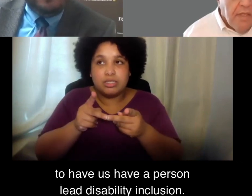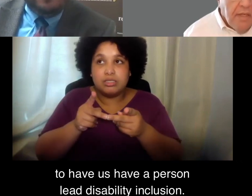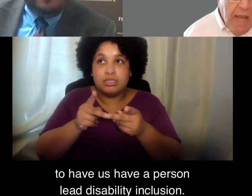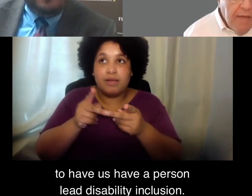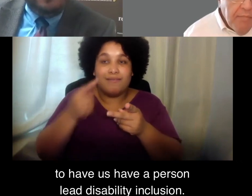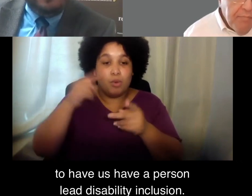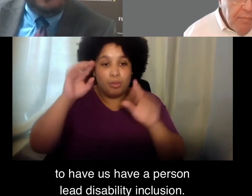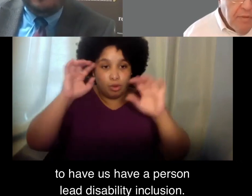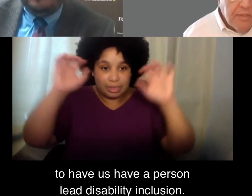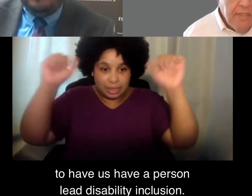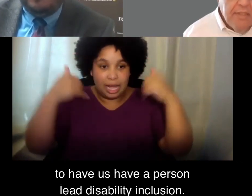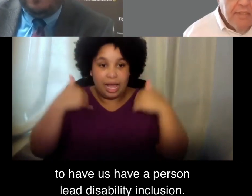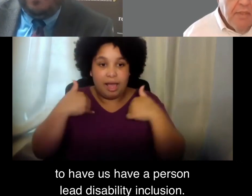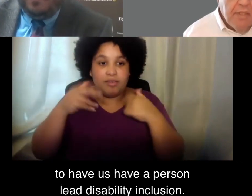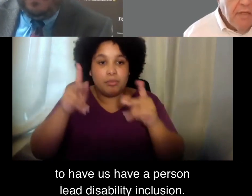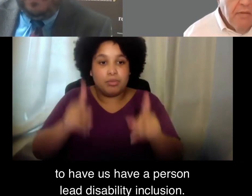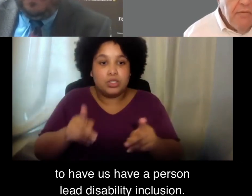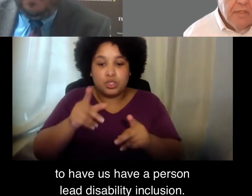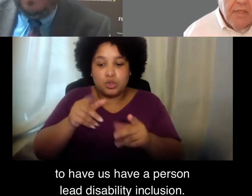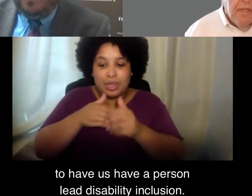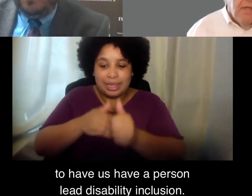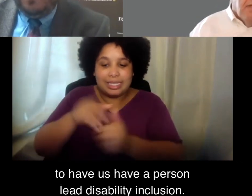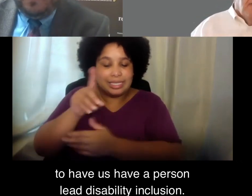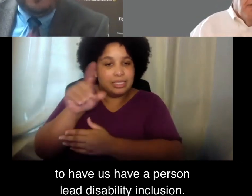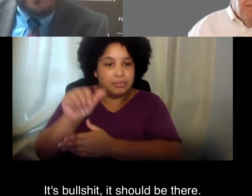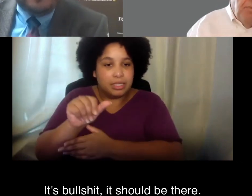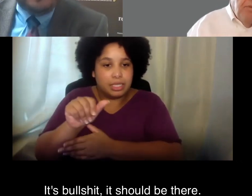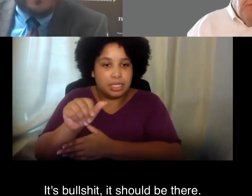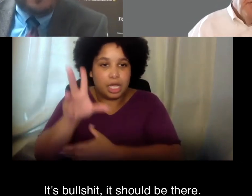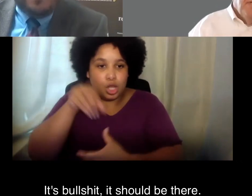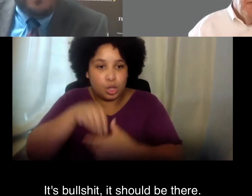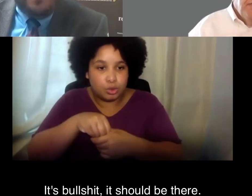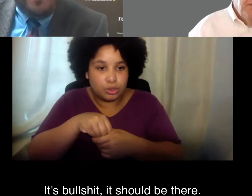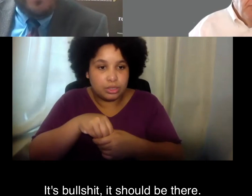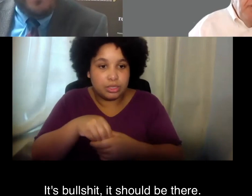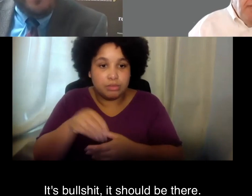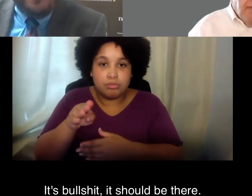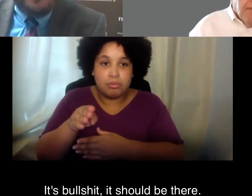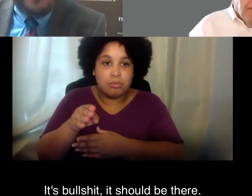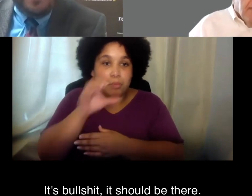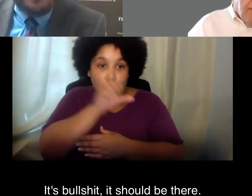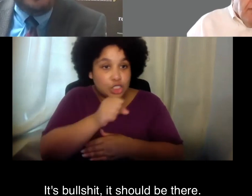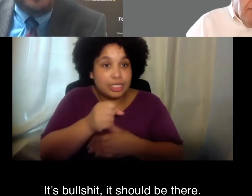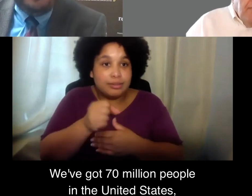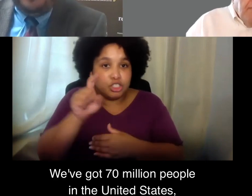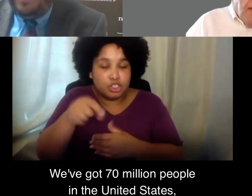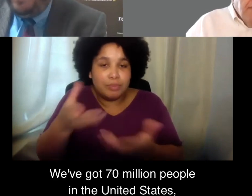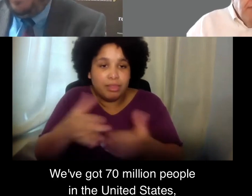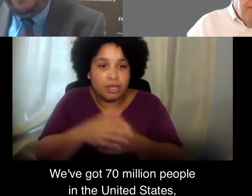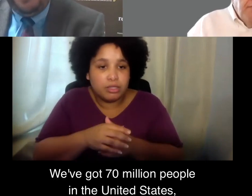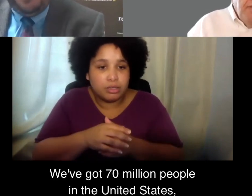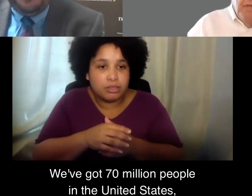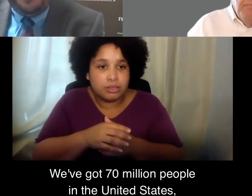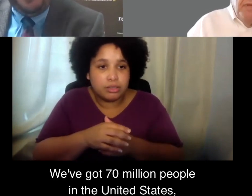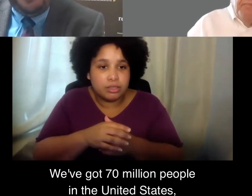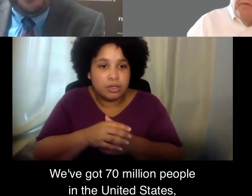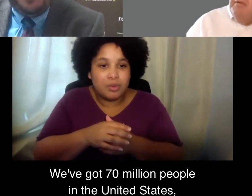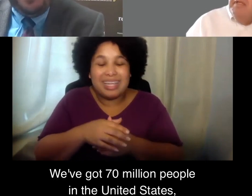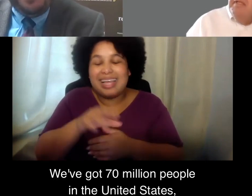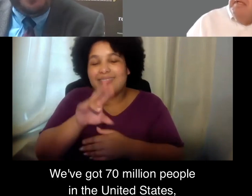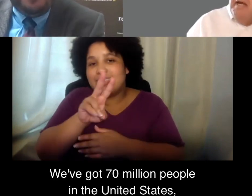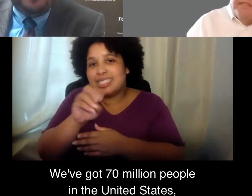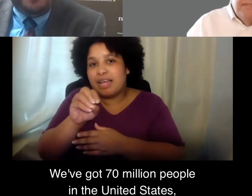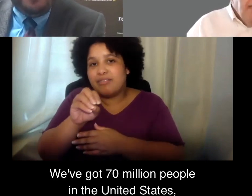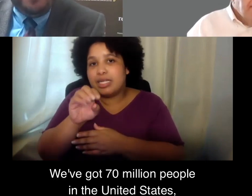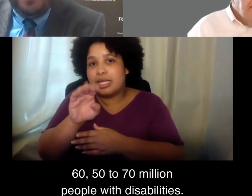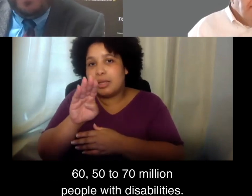us have a person lead disability inclusion. It's bullshit. It should be there. We've got 70 million people in